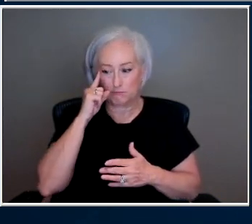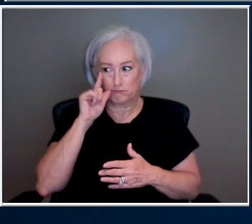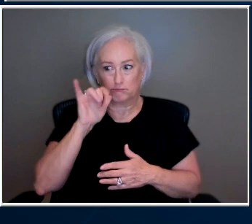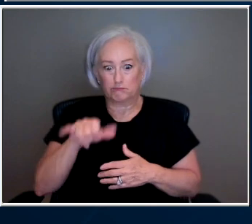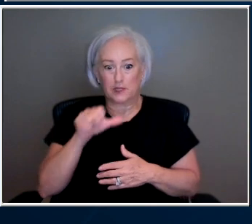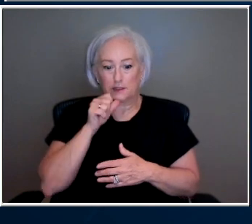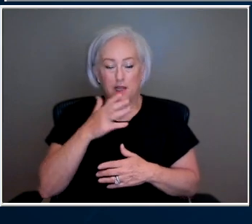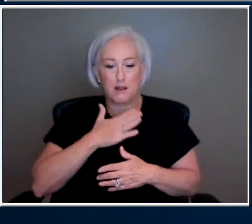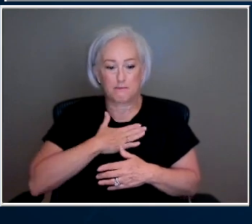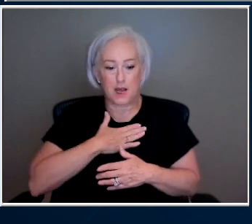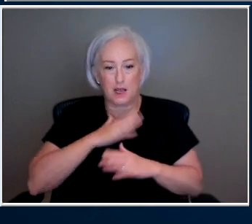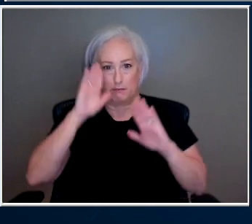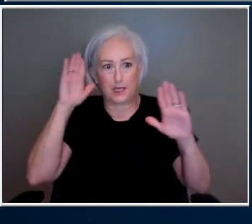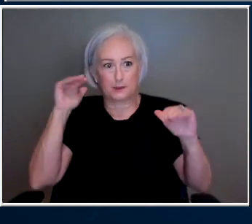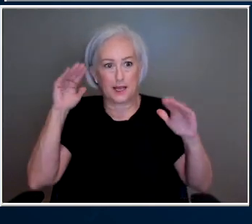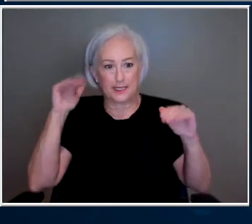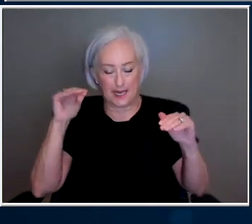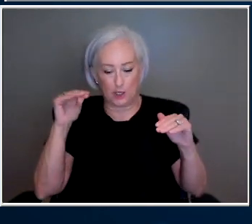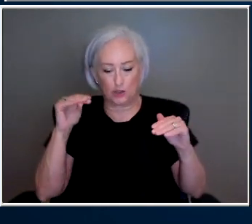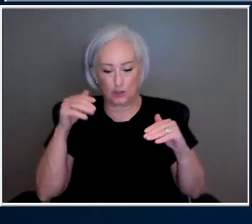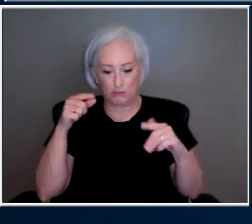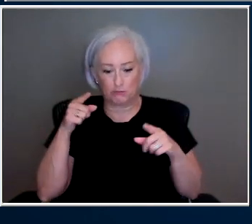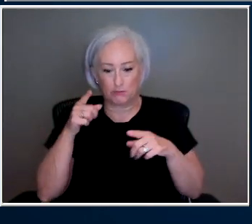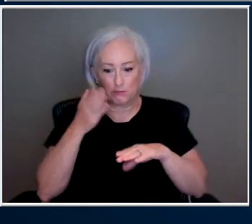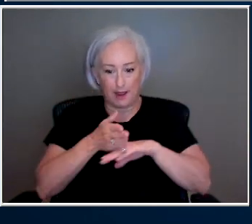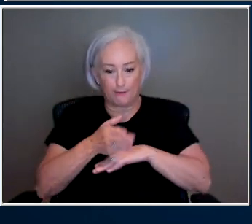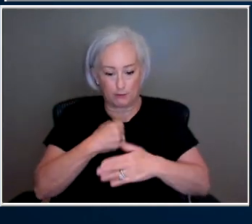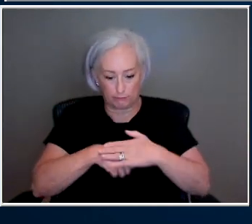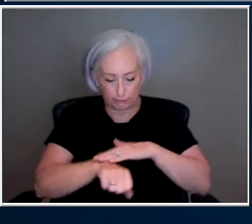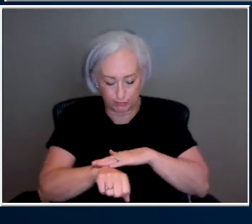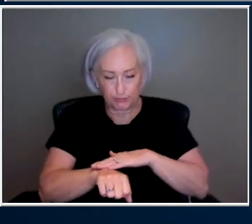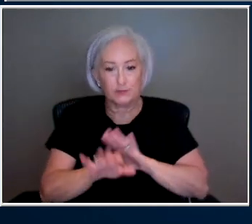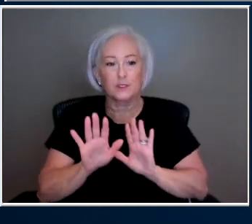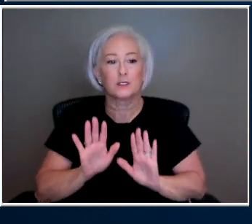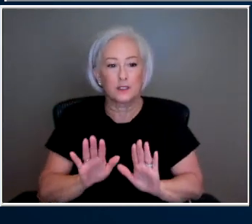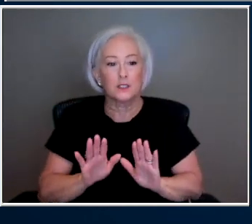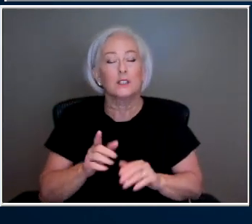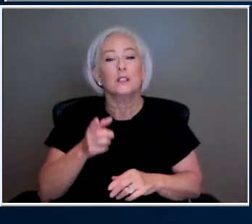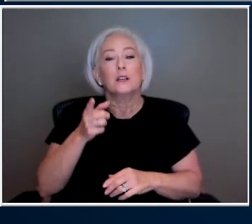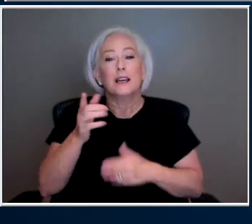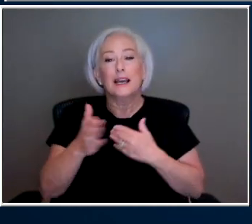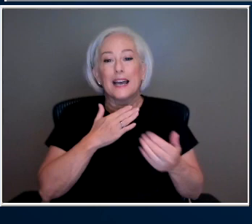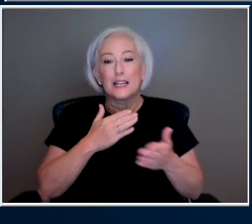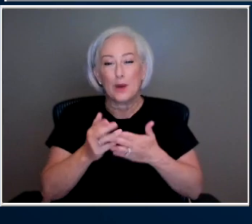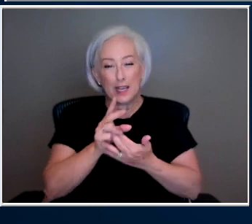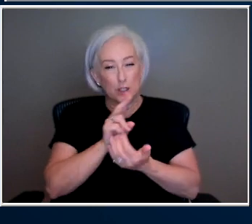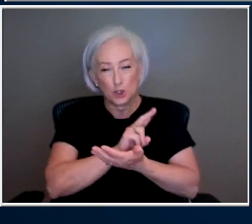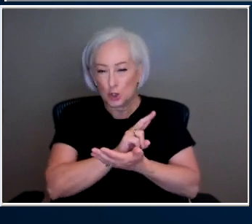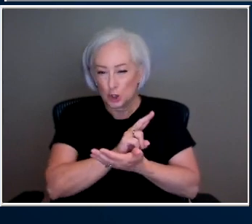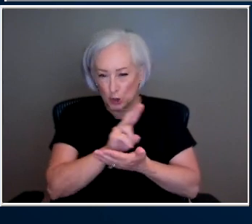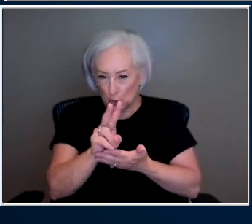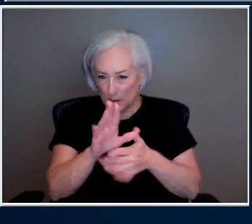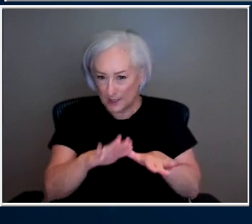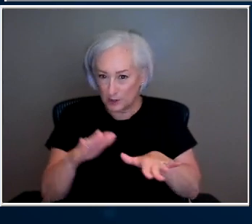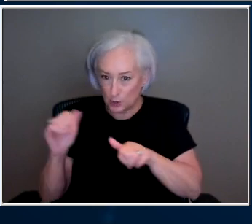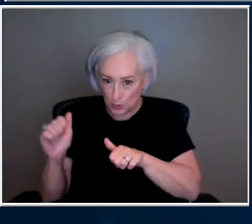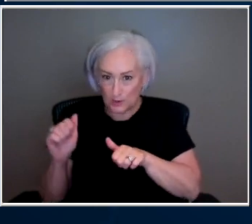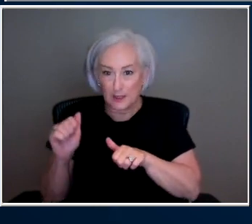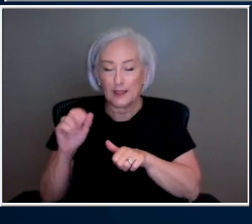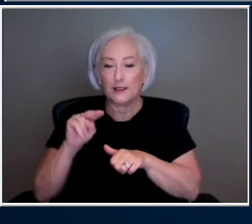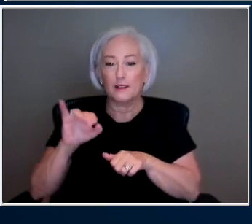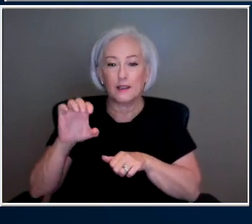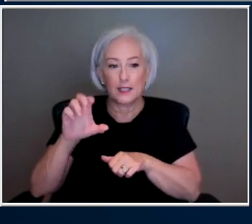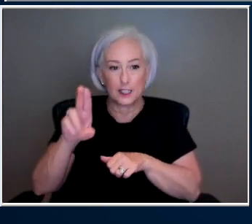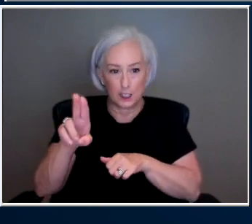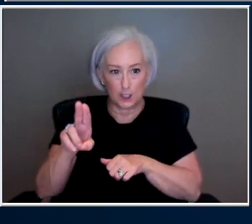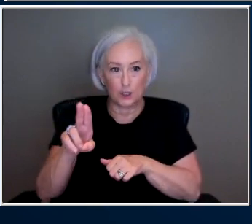so I'm with you. Yeah. You finally leave the NICU after 2 weeks, I think is what you said? Mm-hmm. The longest